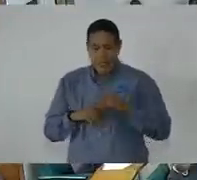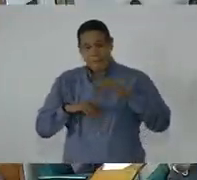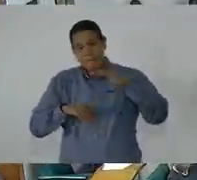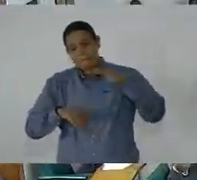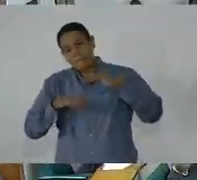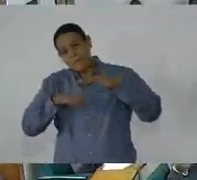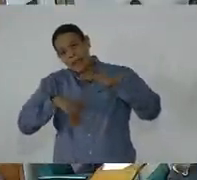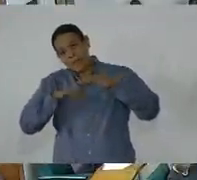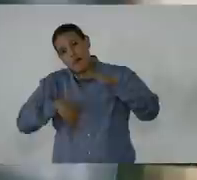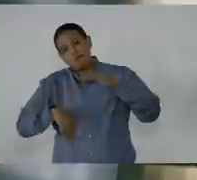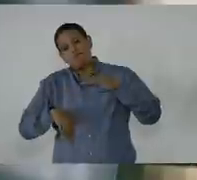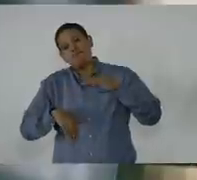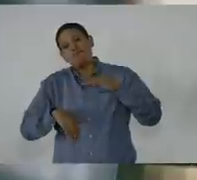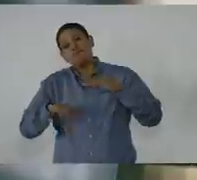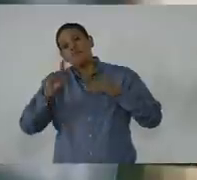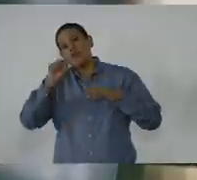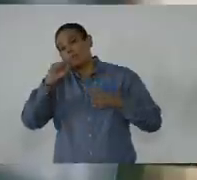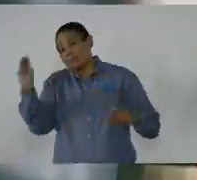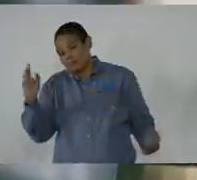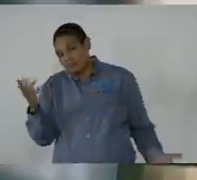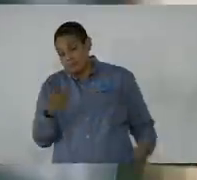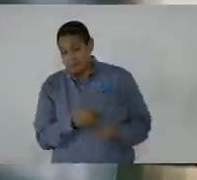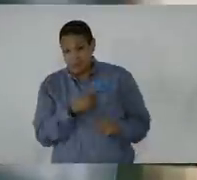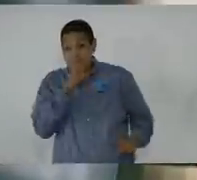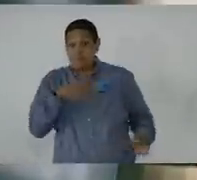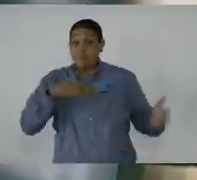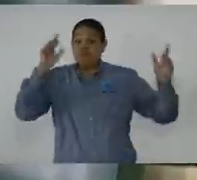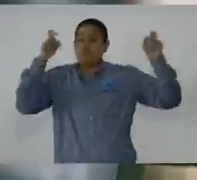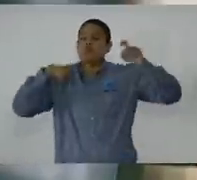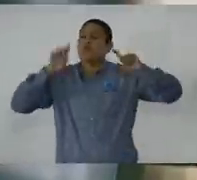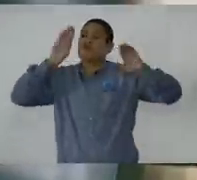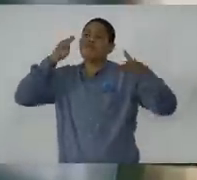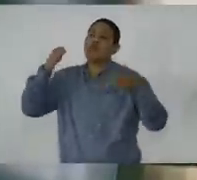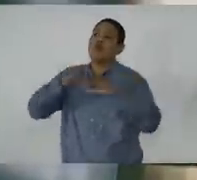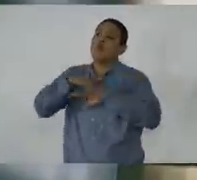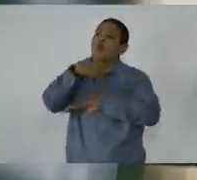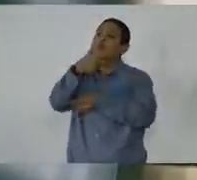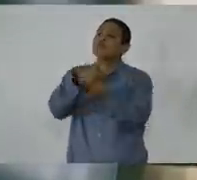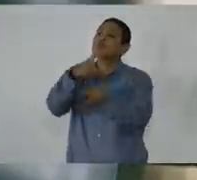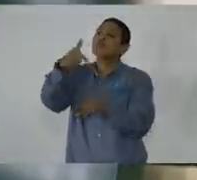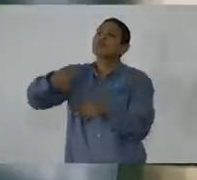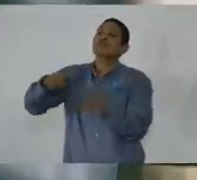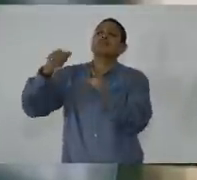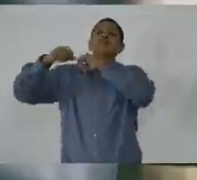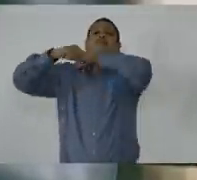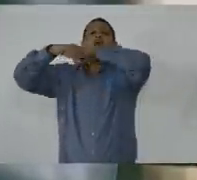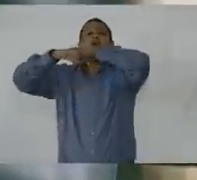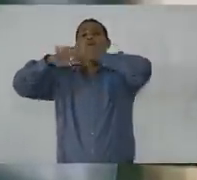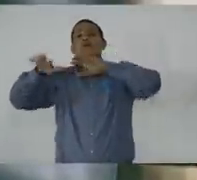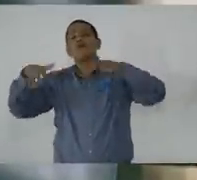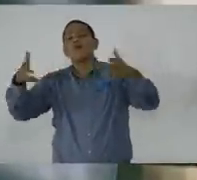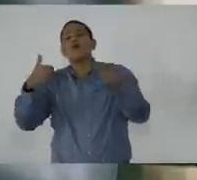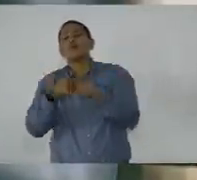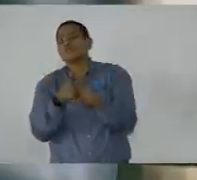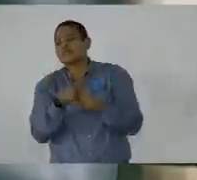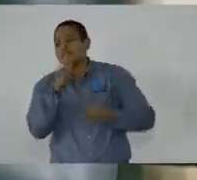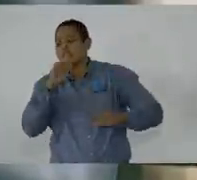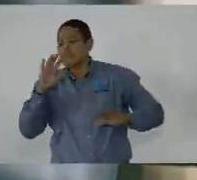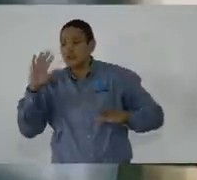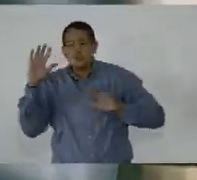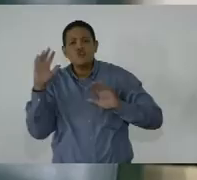Madam Speaker, we will be focusing in this campaign on